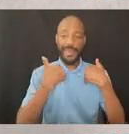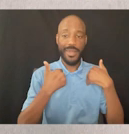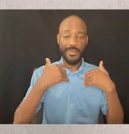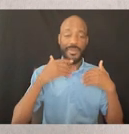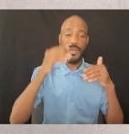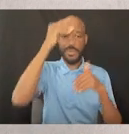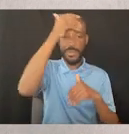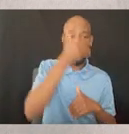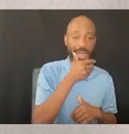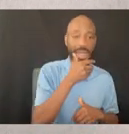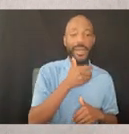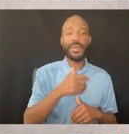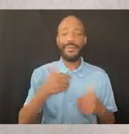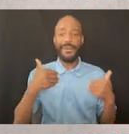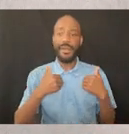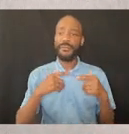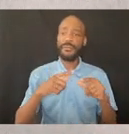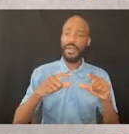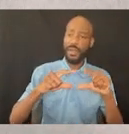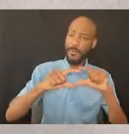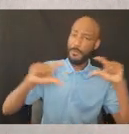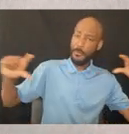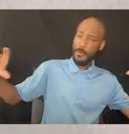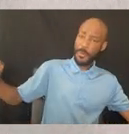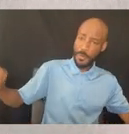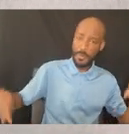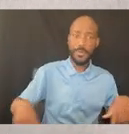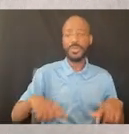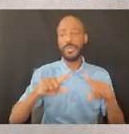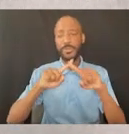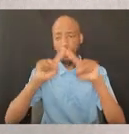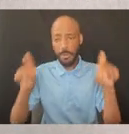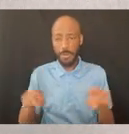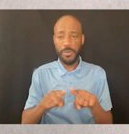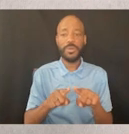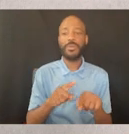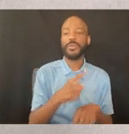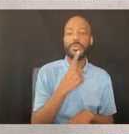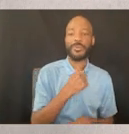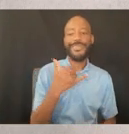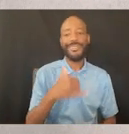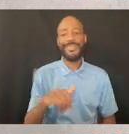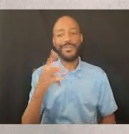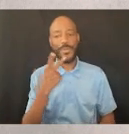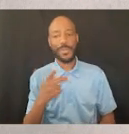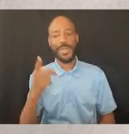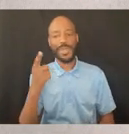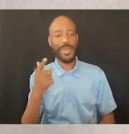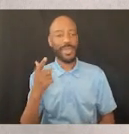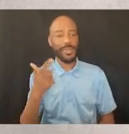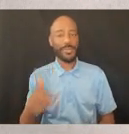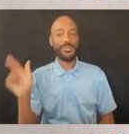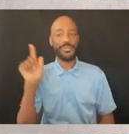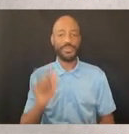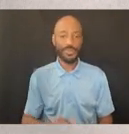colored long rectangles and circles in red, yellow, green, and pink. The mask